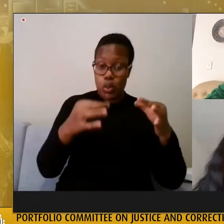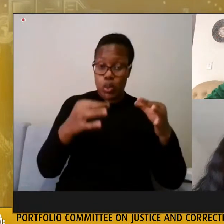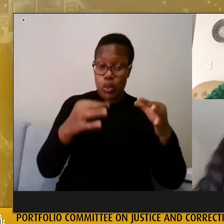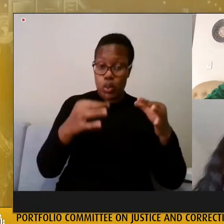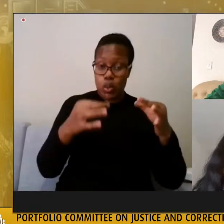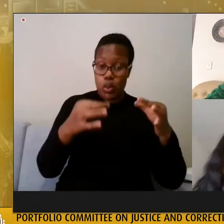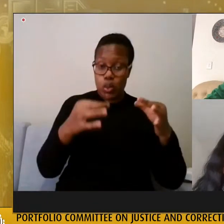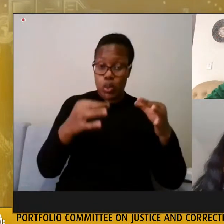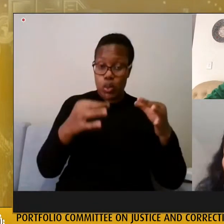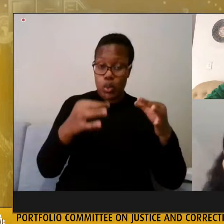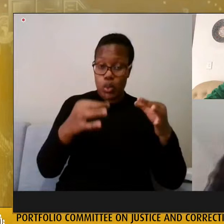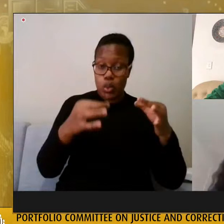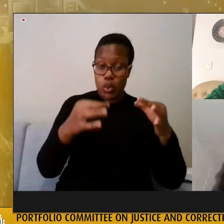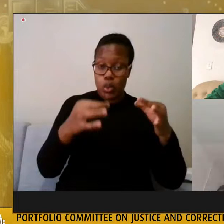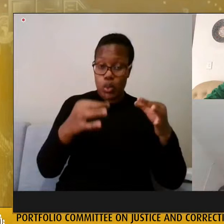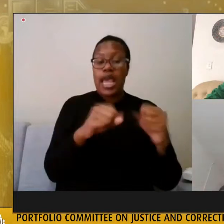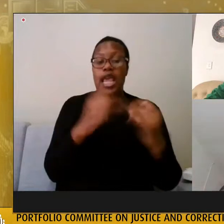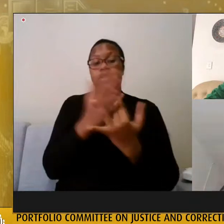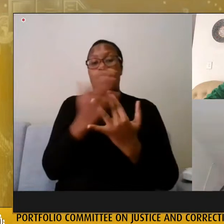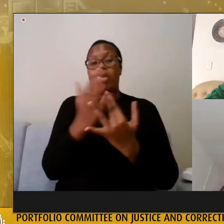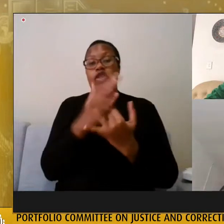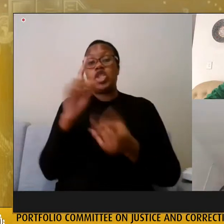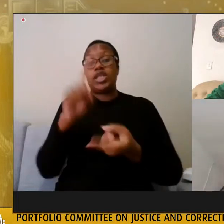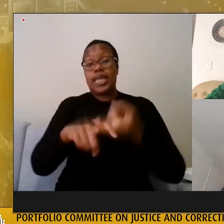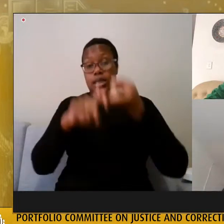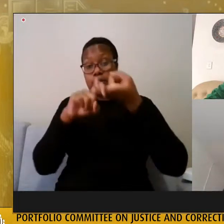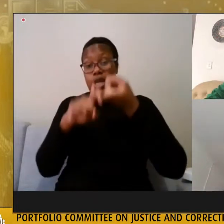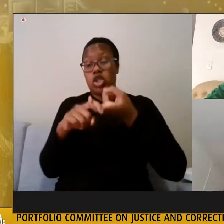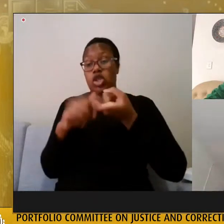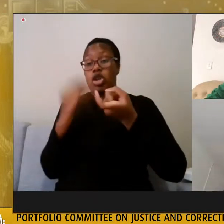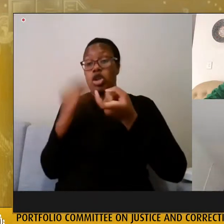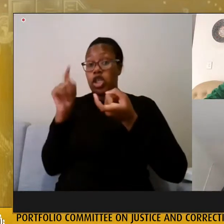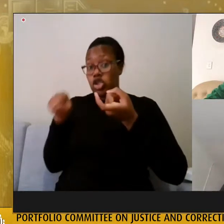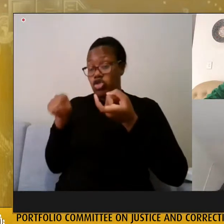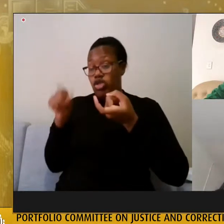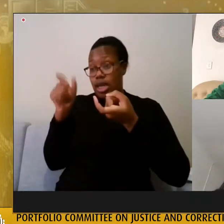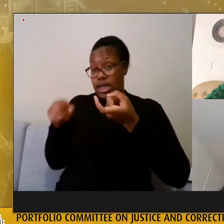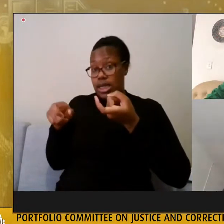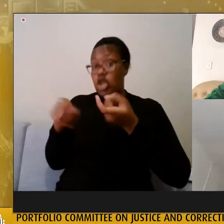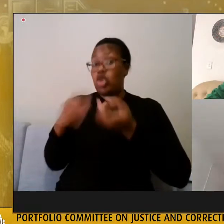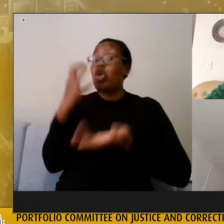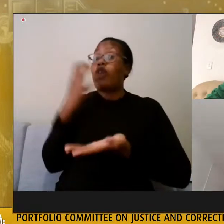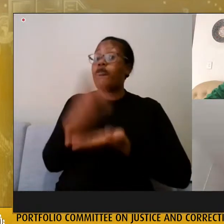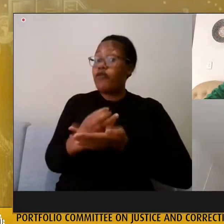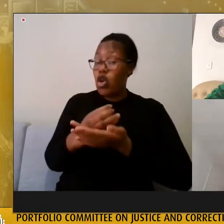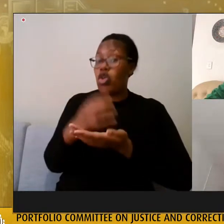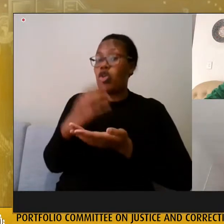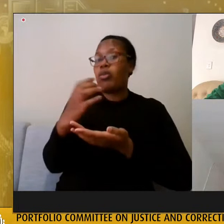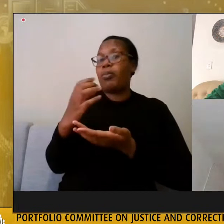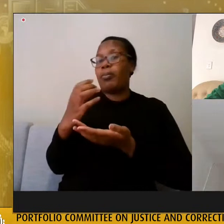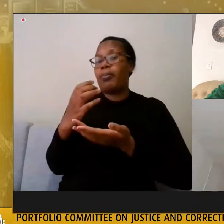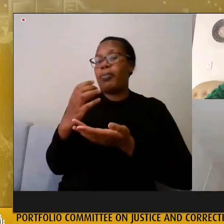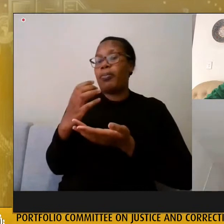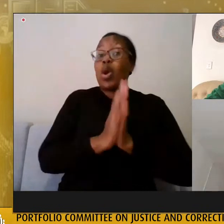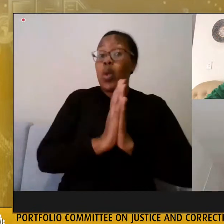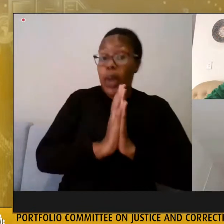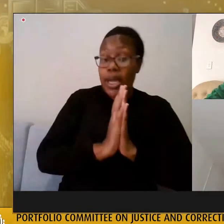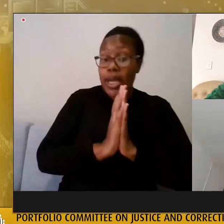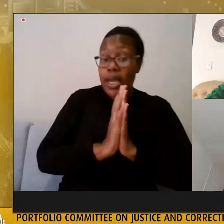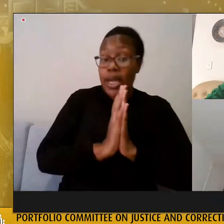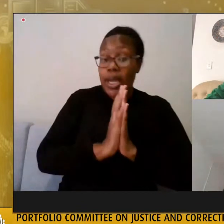as to whether or not the provisional suspension of the magistrate is confirmed, and we respectfully request that on the available